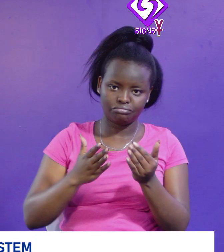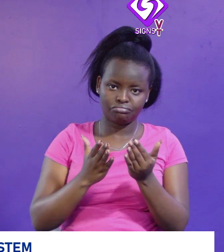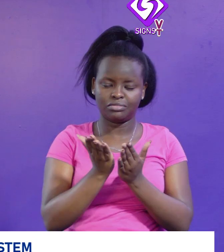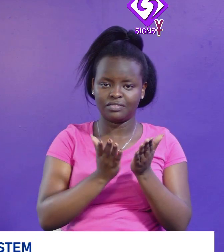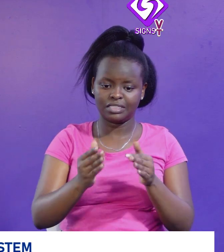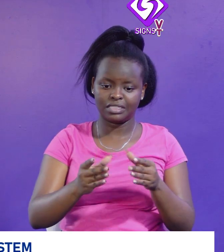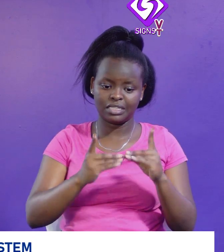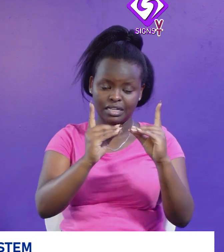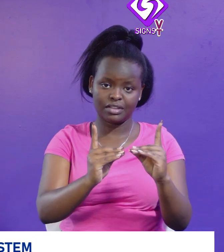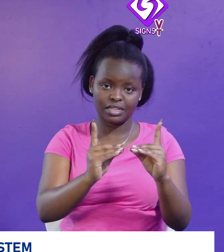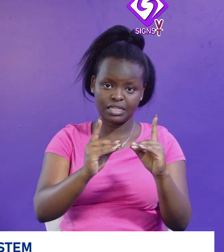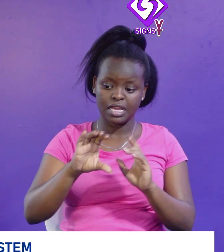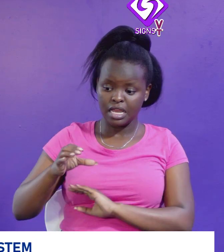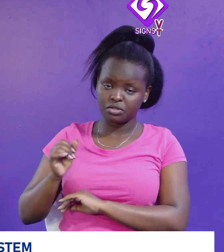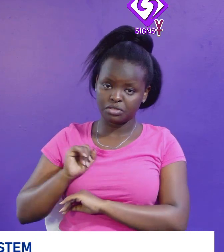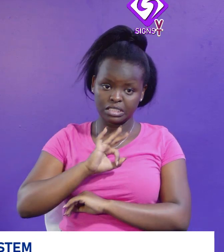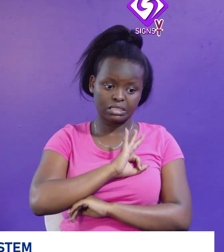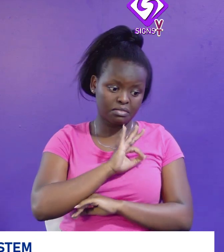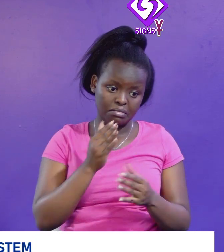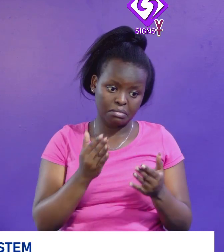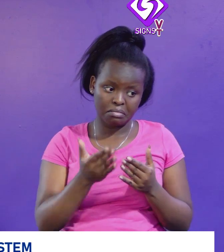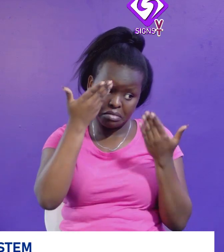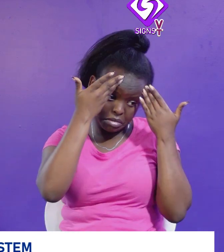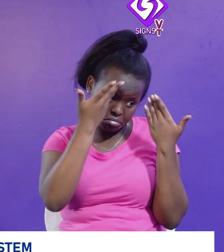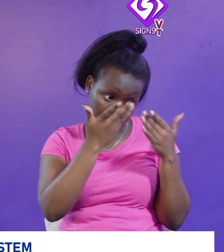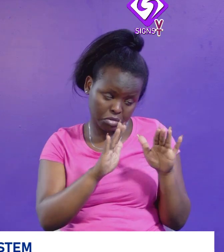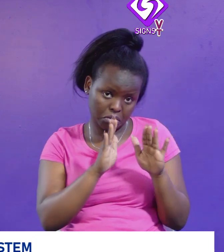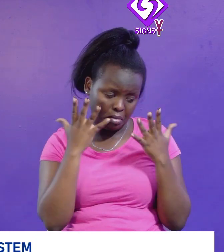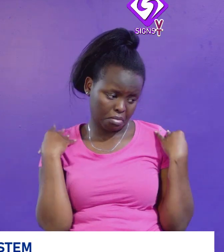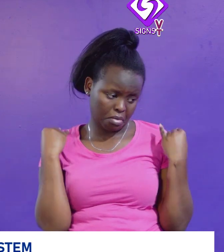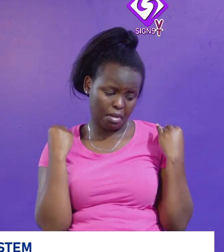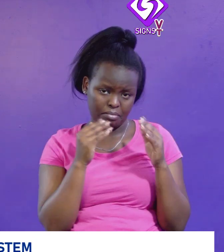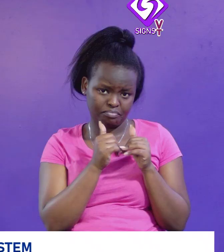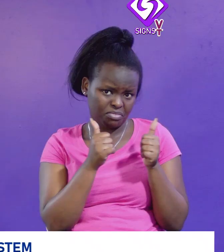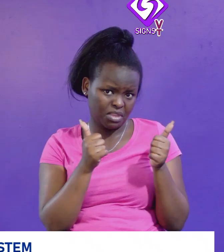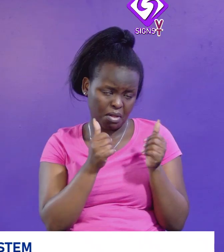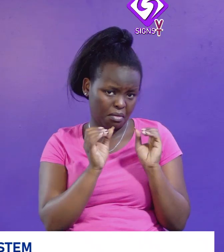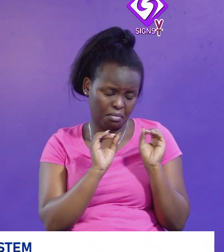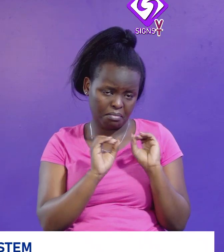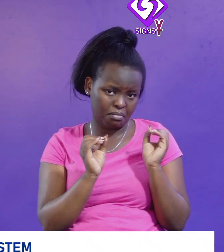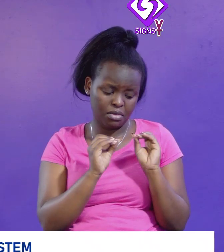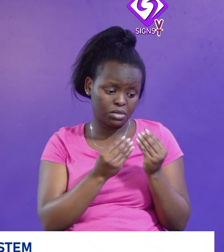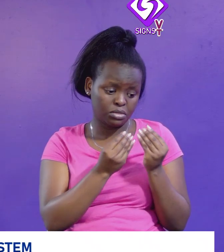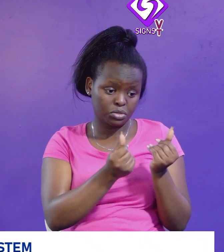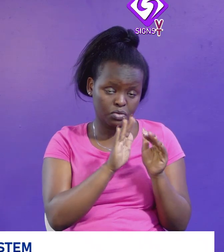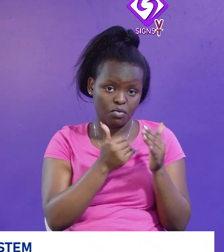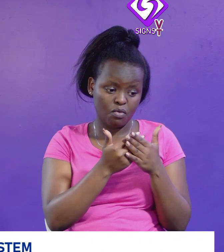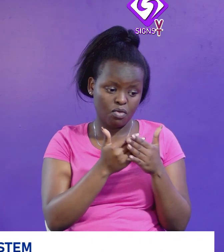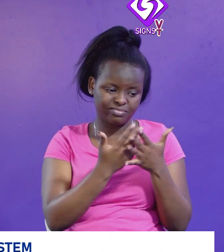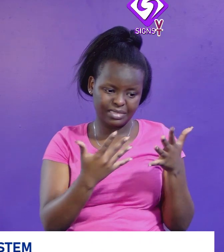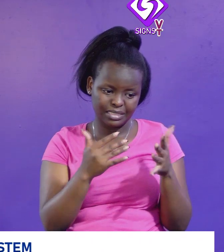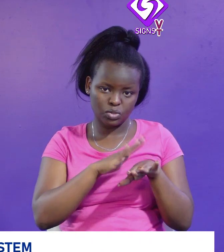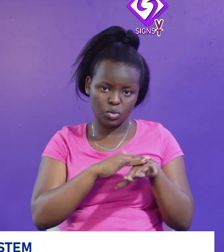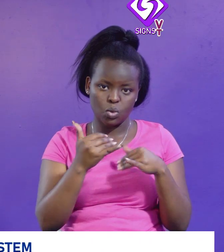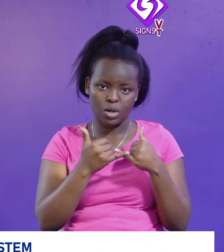as county staff may not be adequately prepared to handle the complexities of the online platform.